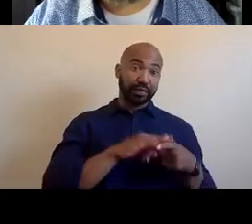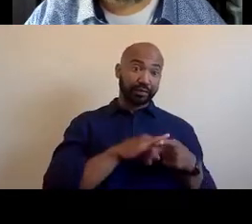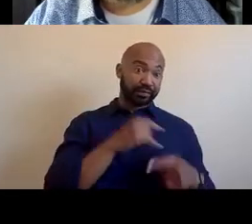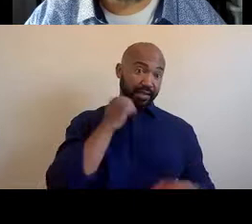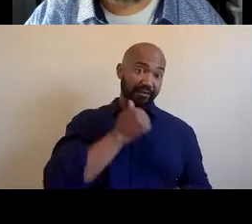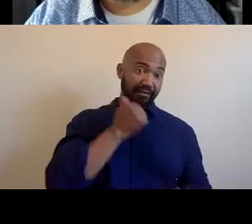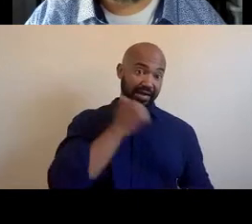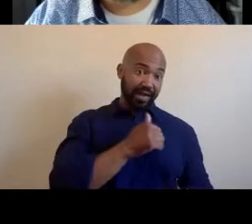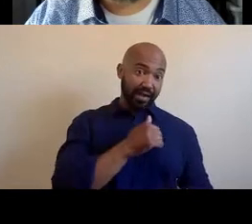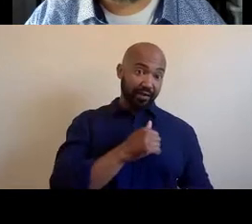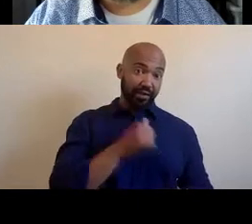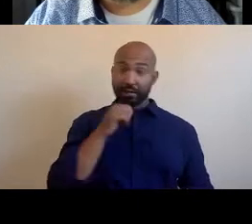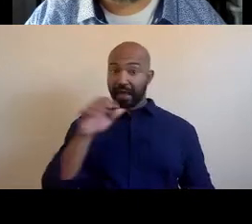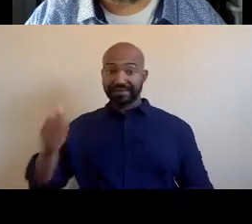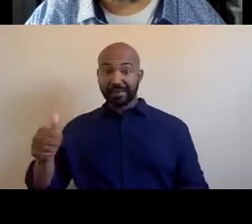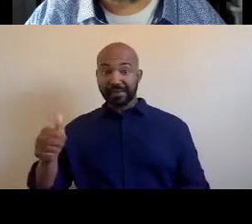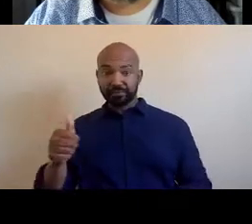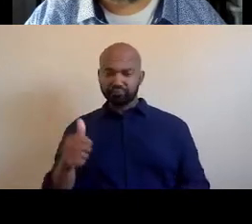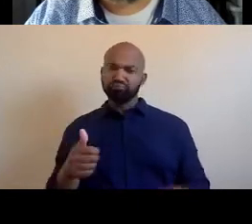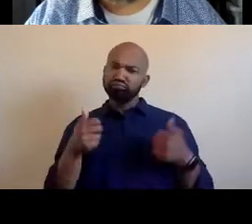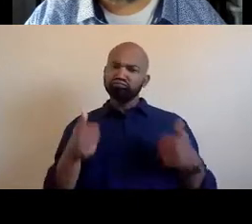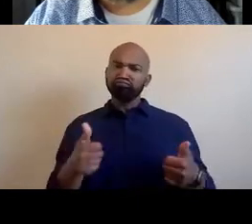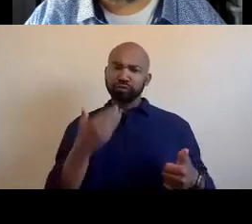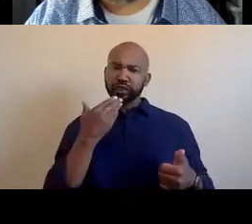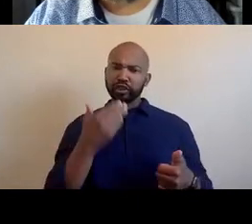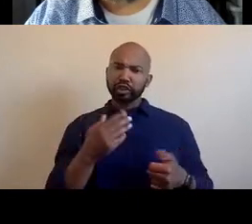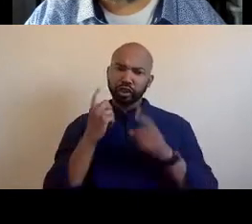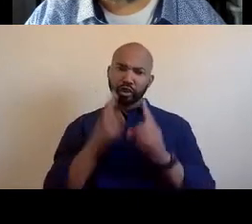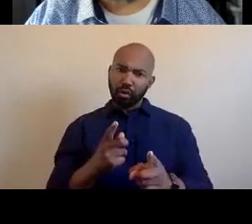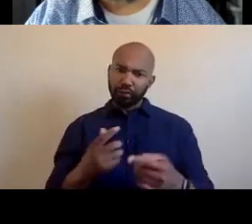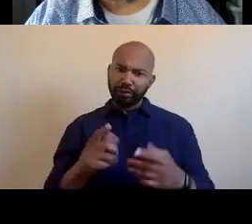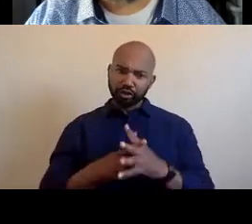fabulous. So keep those expectations reasonable.